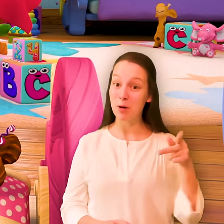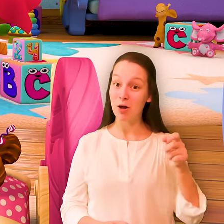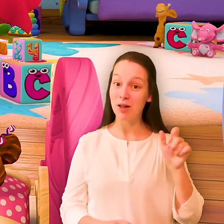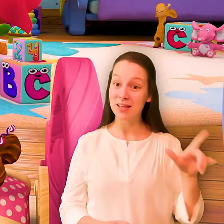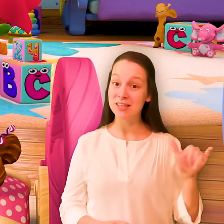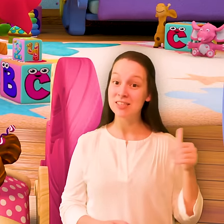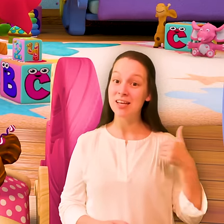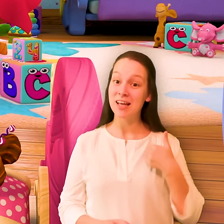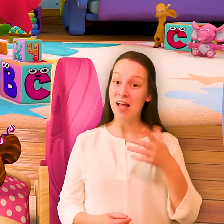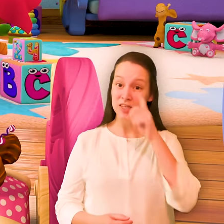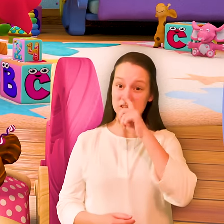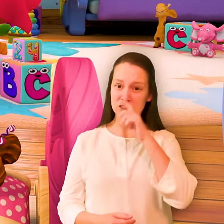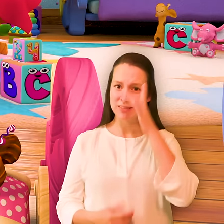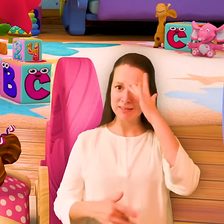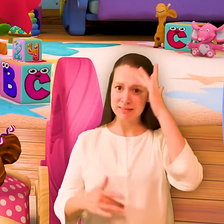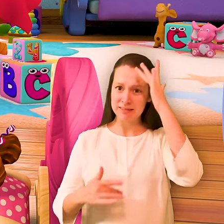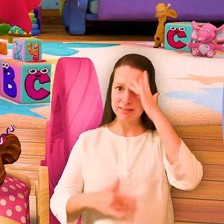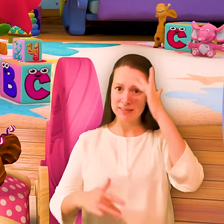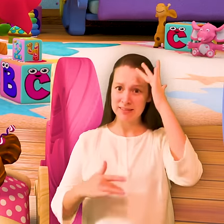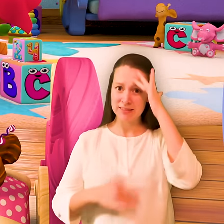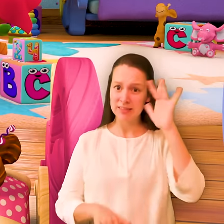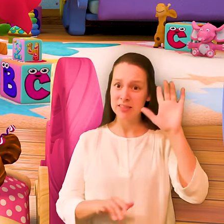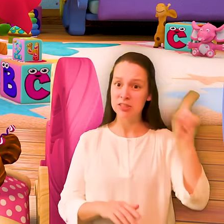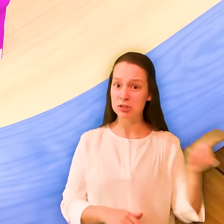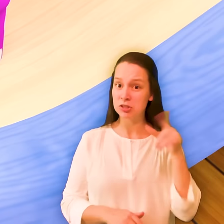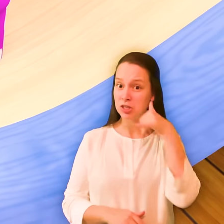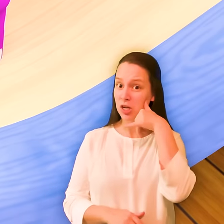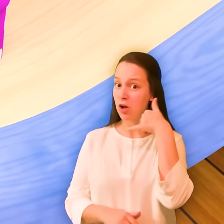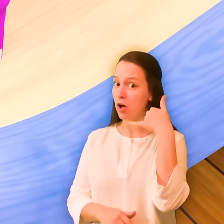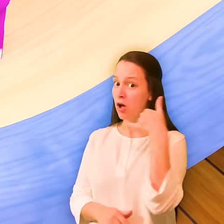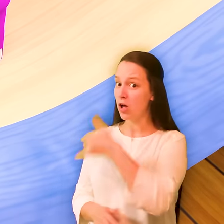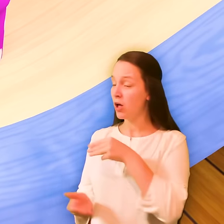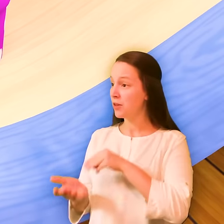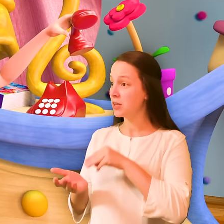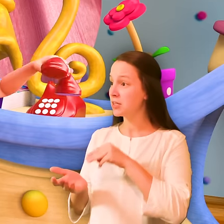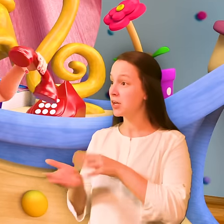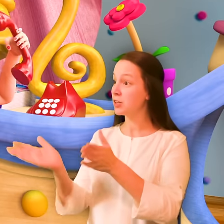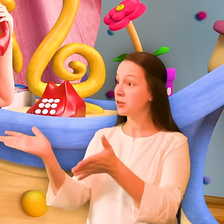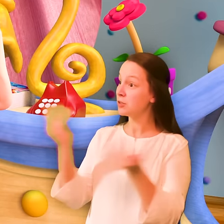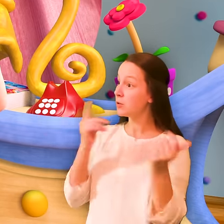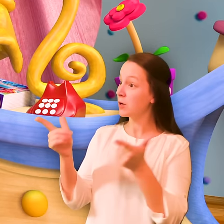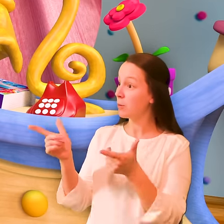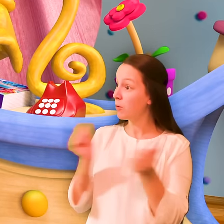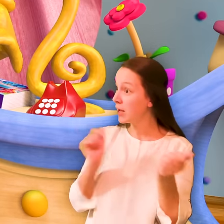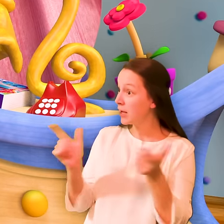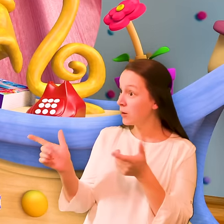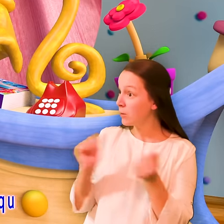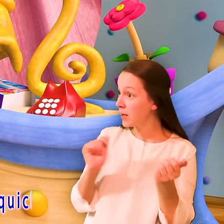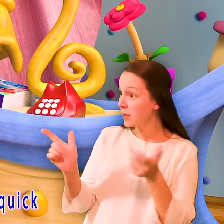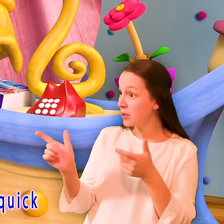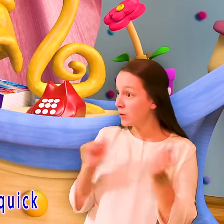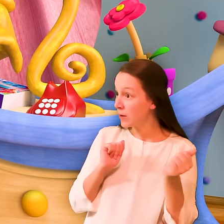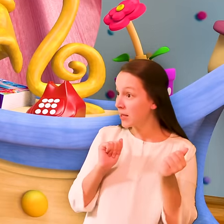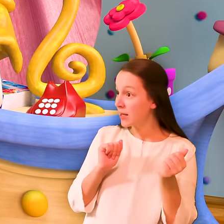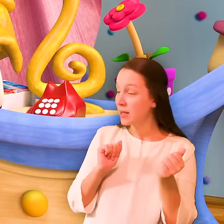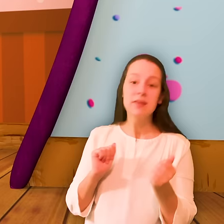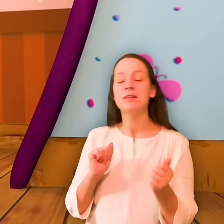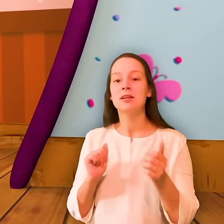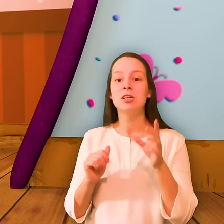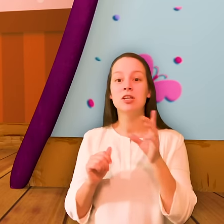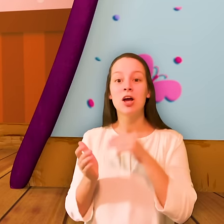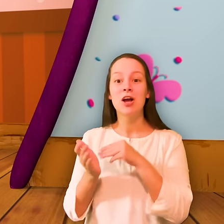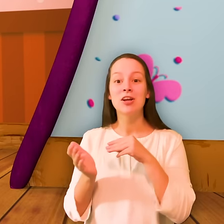miss polly had a dolly who was sick sick sick so she called for the doctor to come quick quick